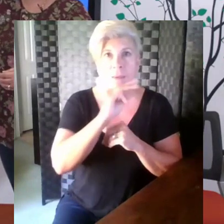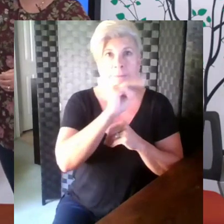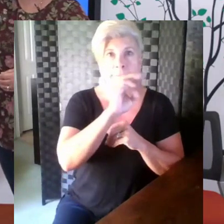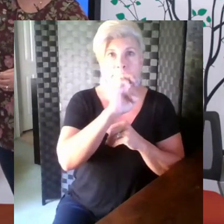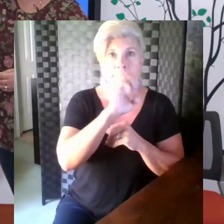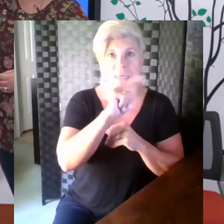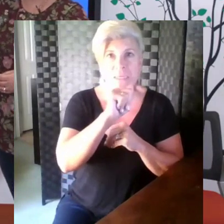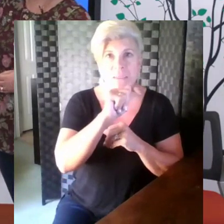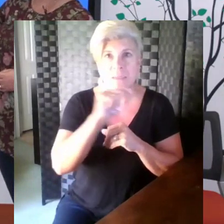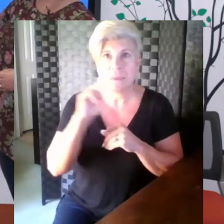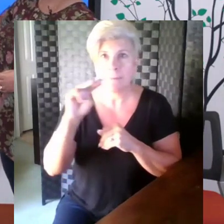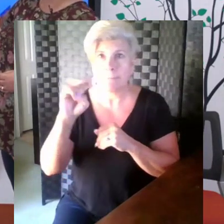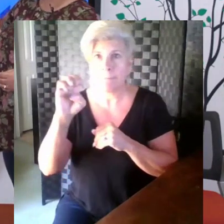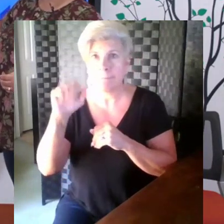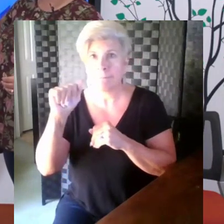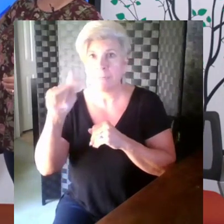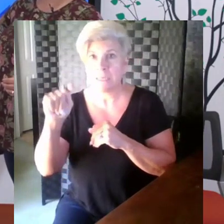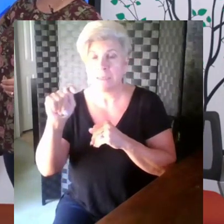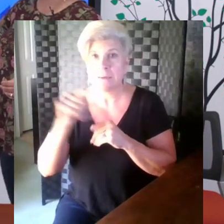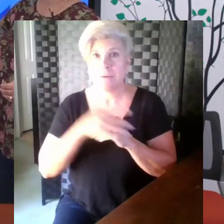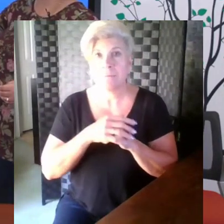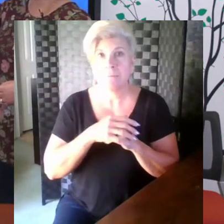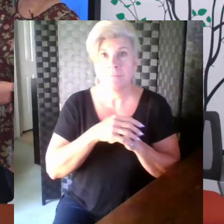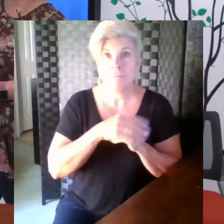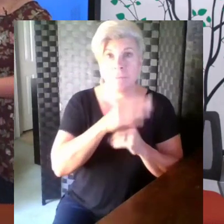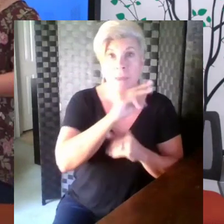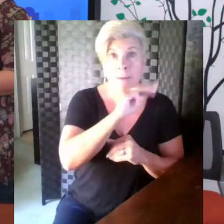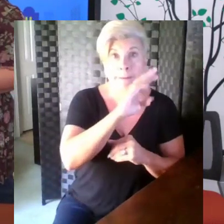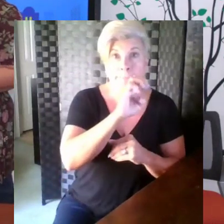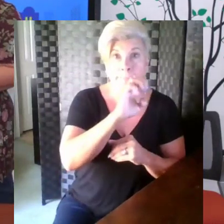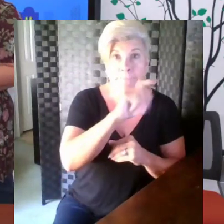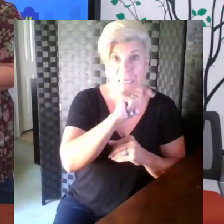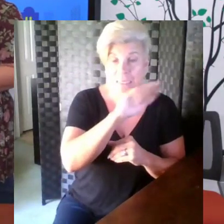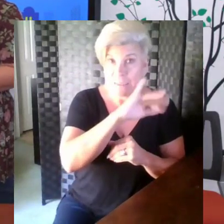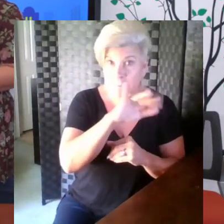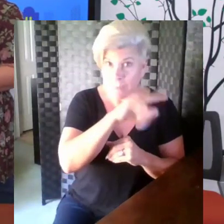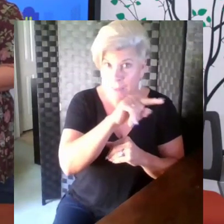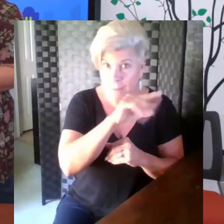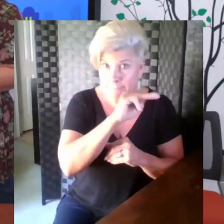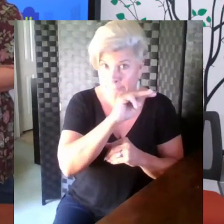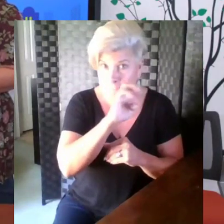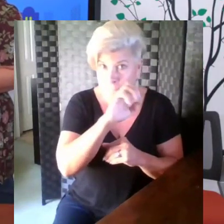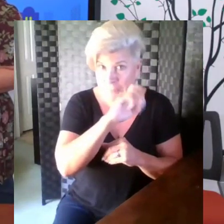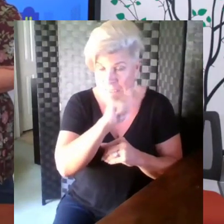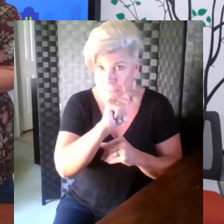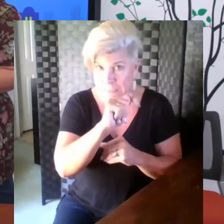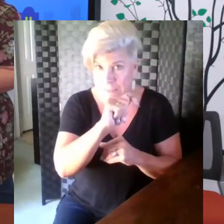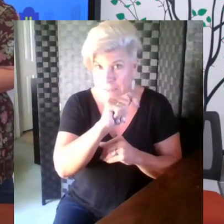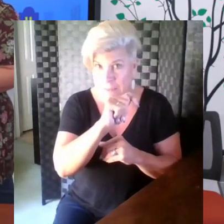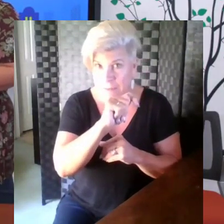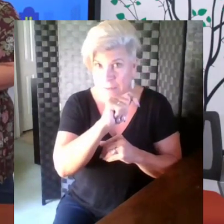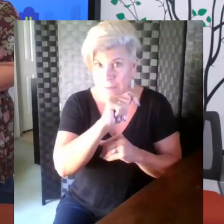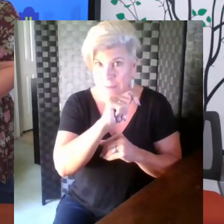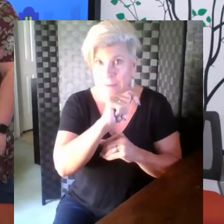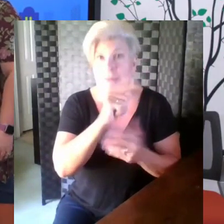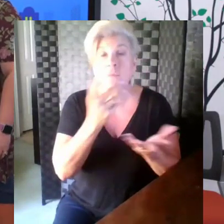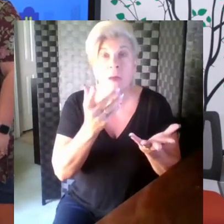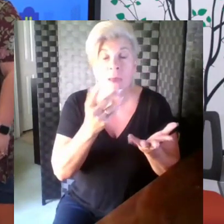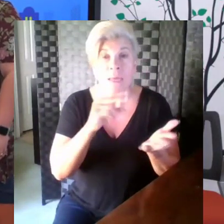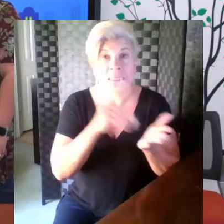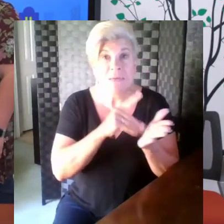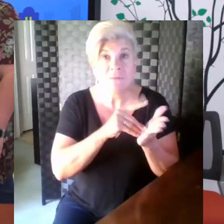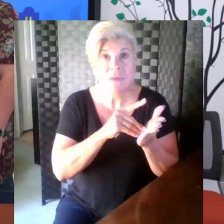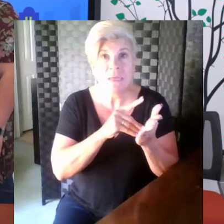We have meet and meet. This spelling goes along with the